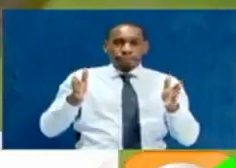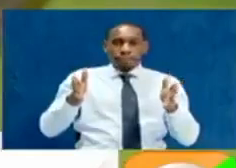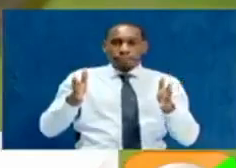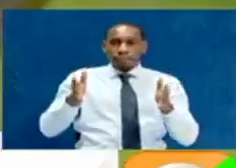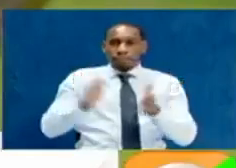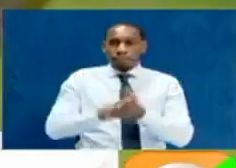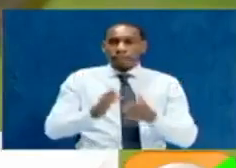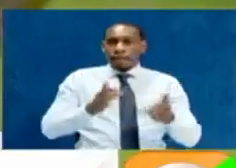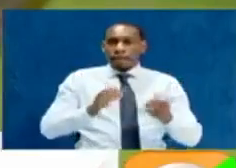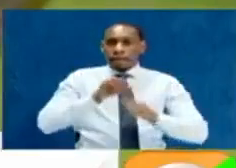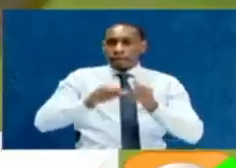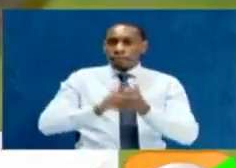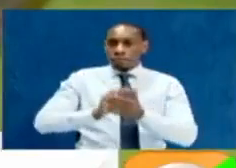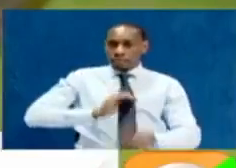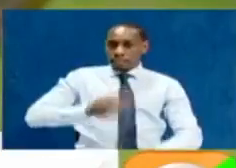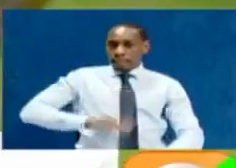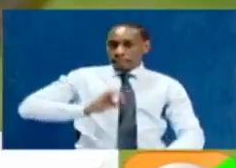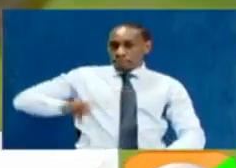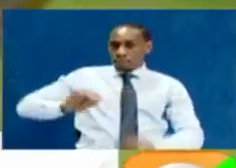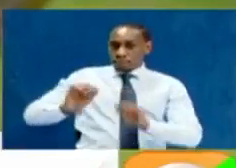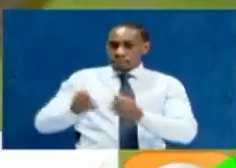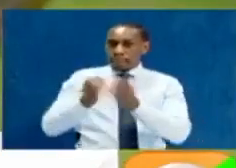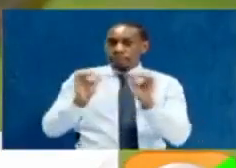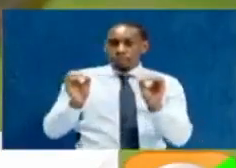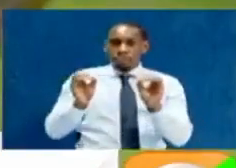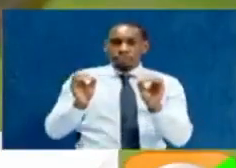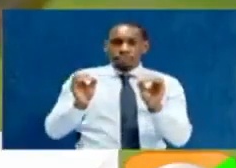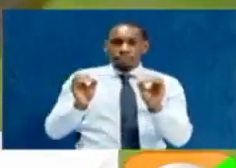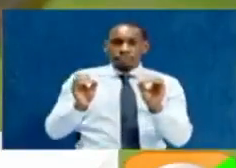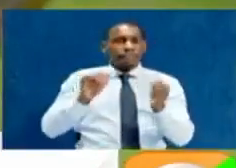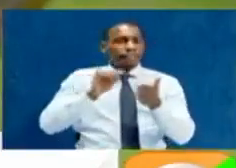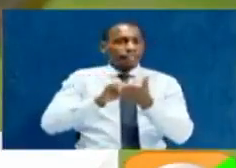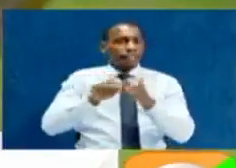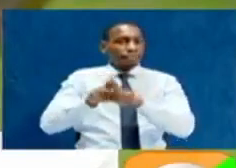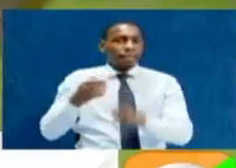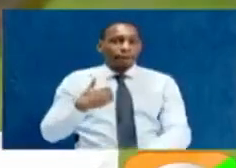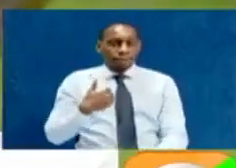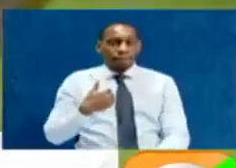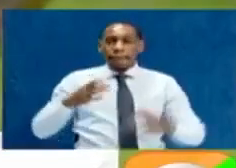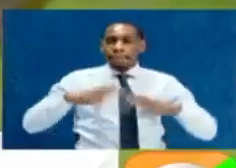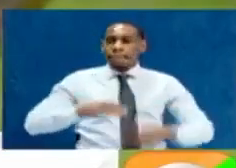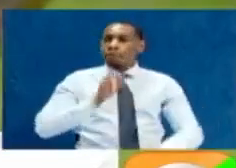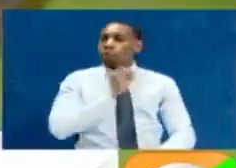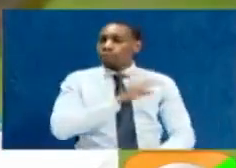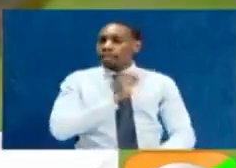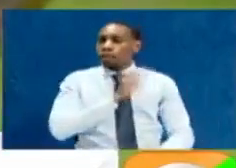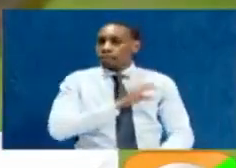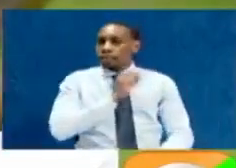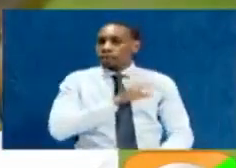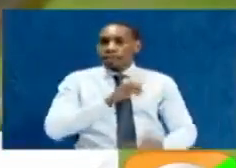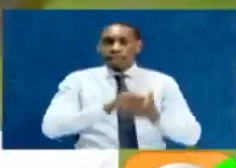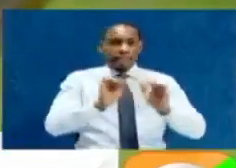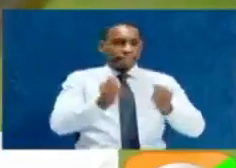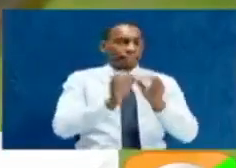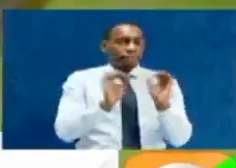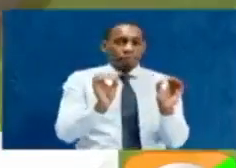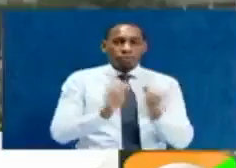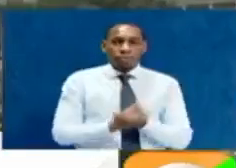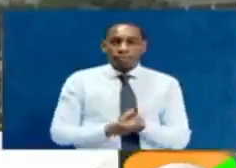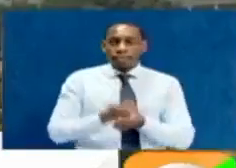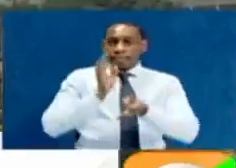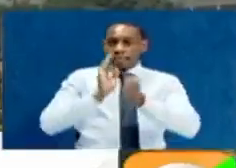consequences of unsafe abortion. That was one part of the bill, on the bill. And we've had people complain about the unsafe part of